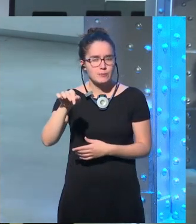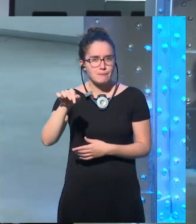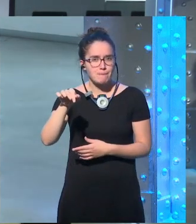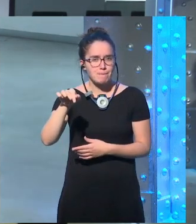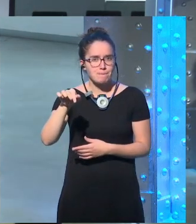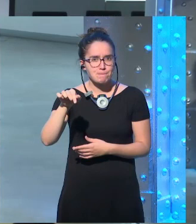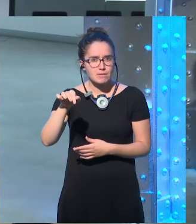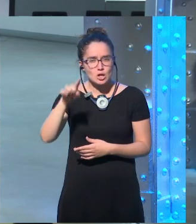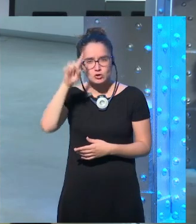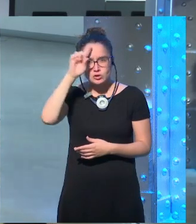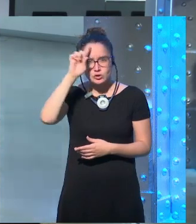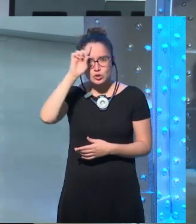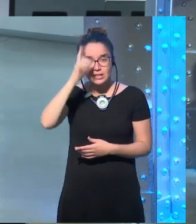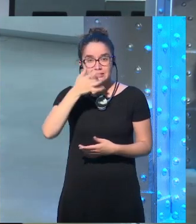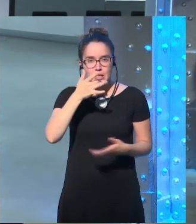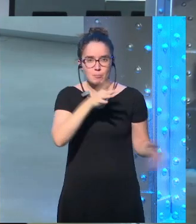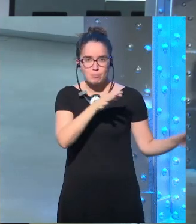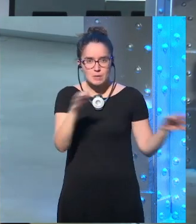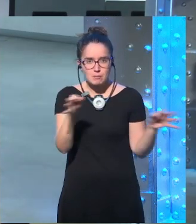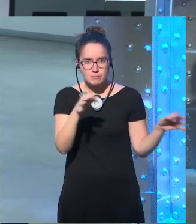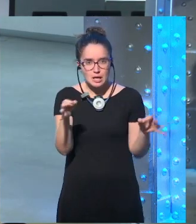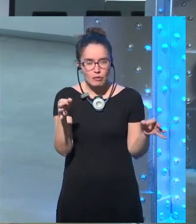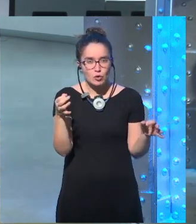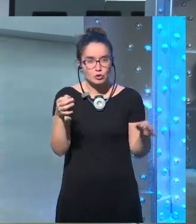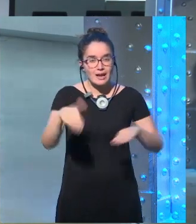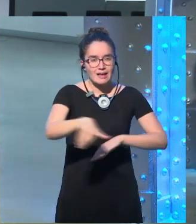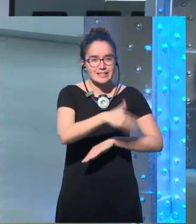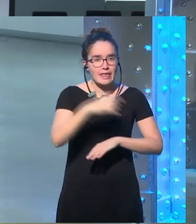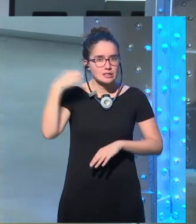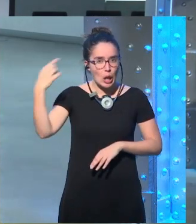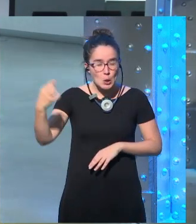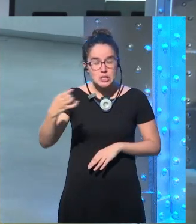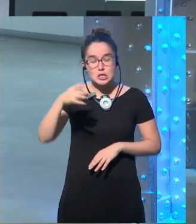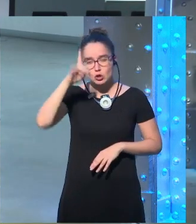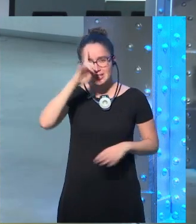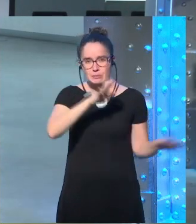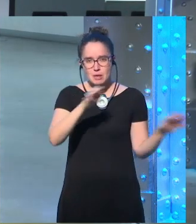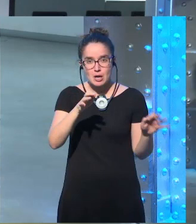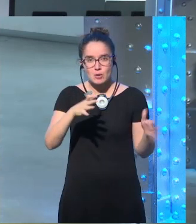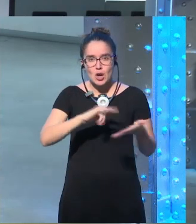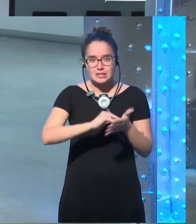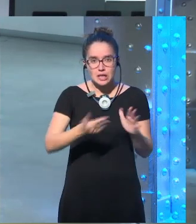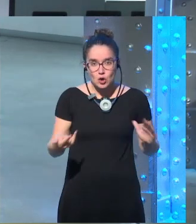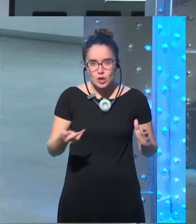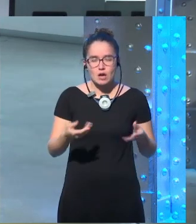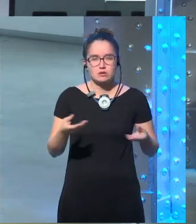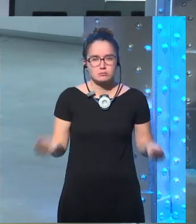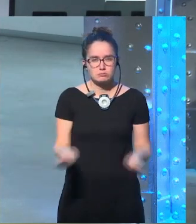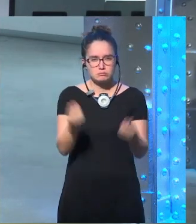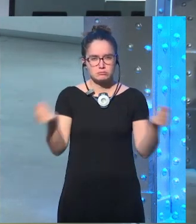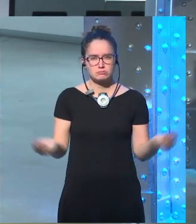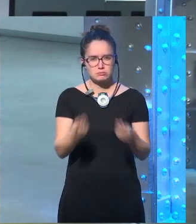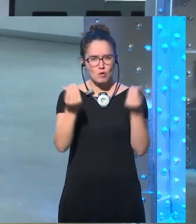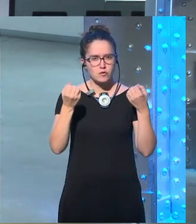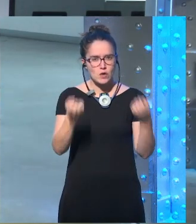And that may well be true, but those technologies are gradually improving, and the question is not